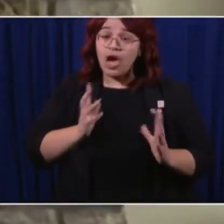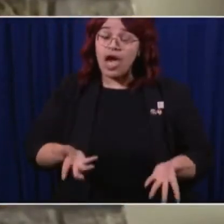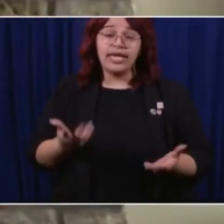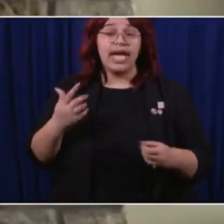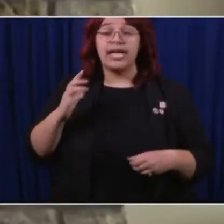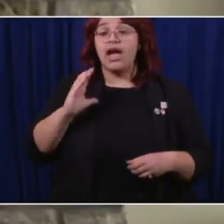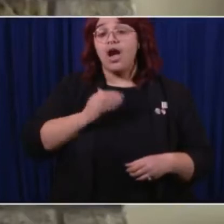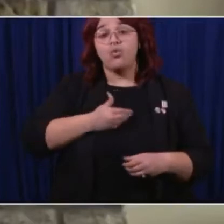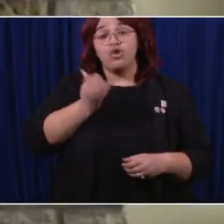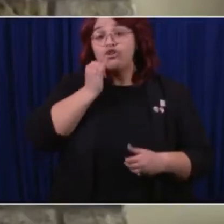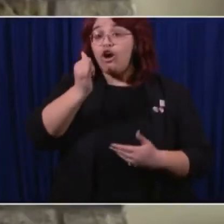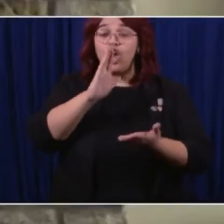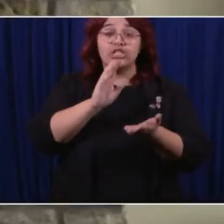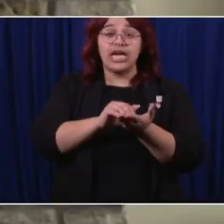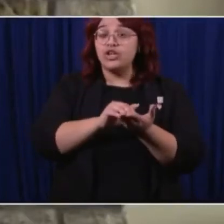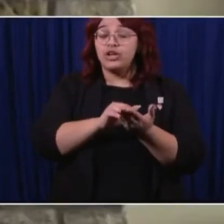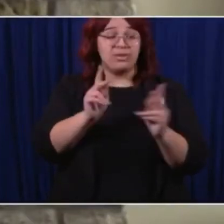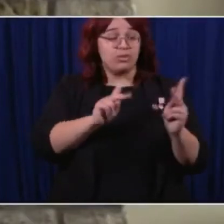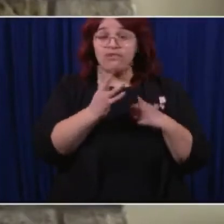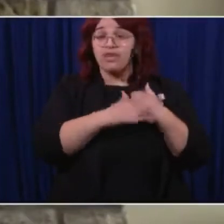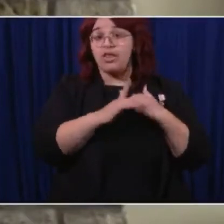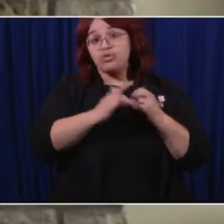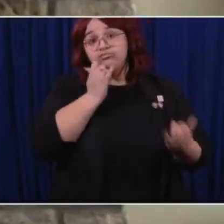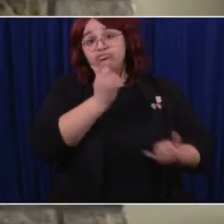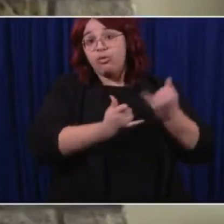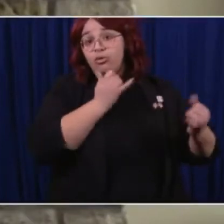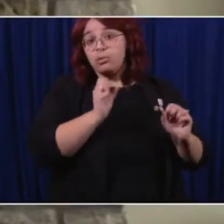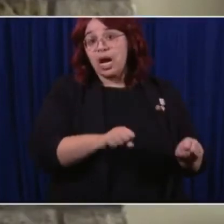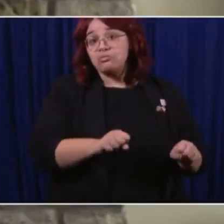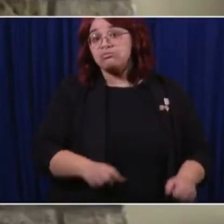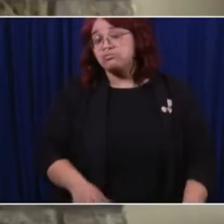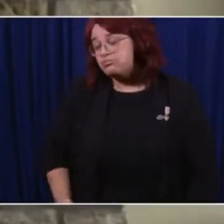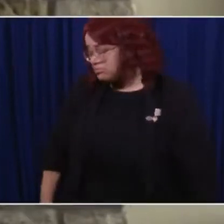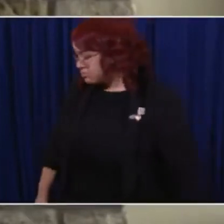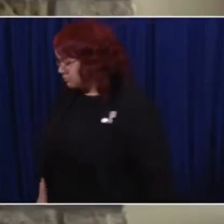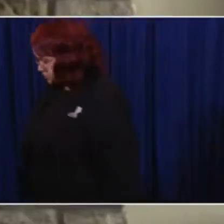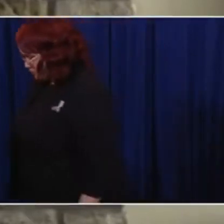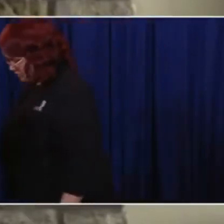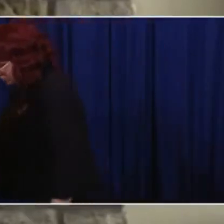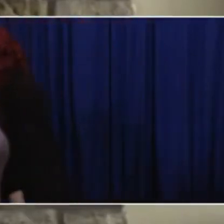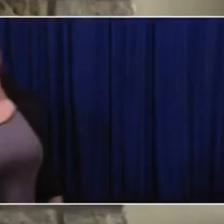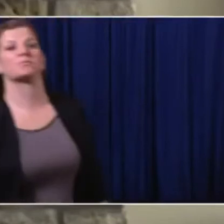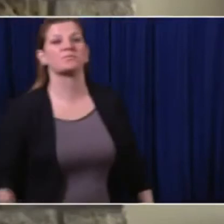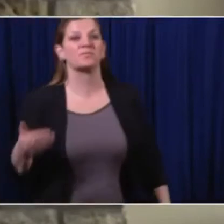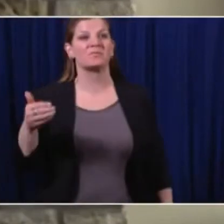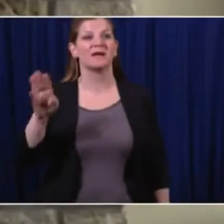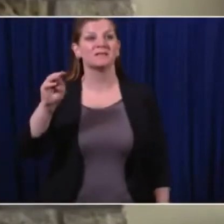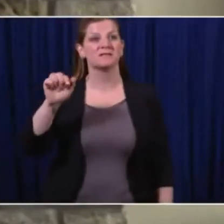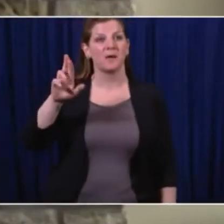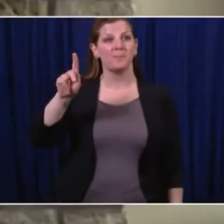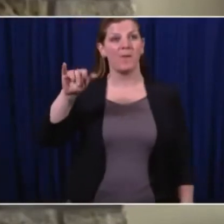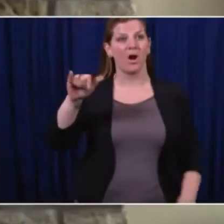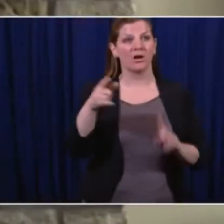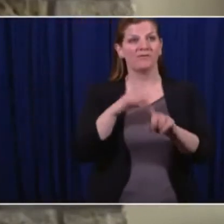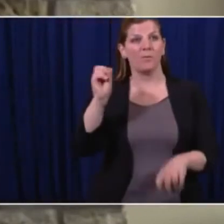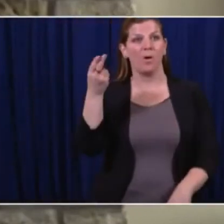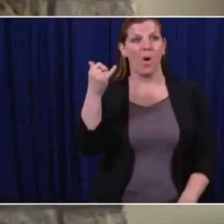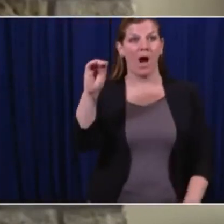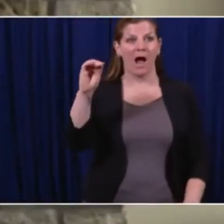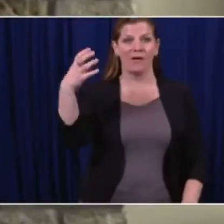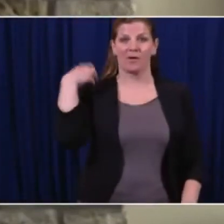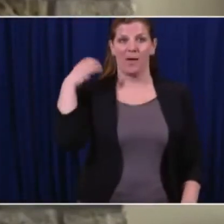much. Next question is from Marty Schladen at the Ohio Capitol Journal. Afternoon, Governor. Hey,